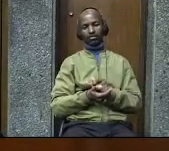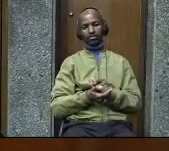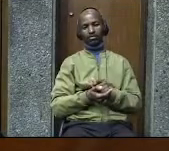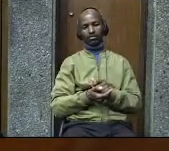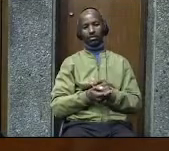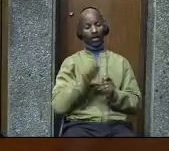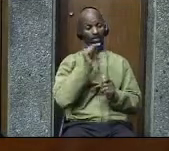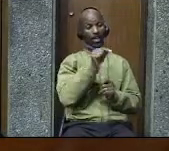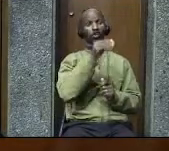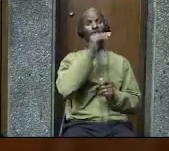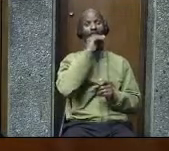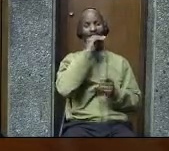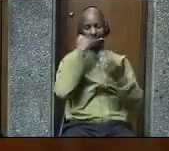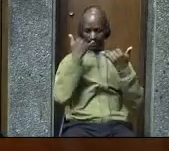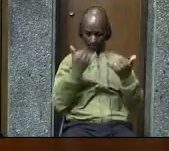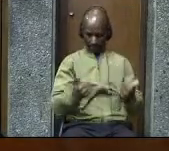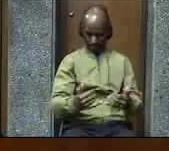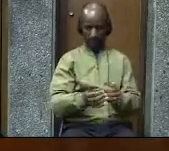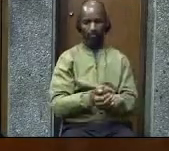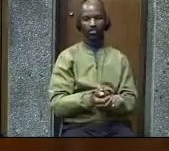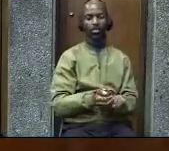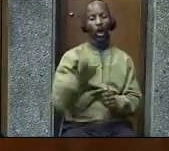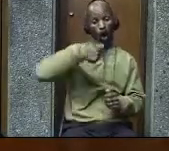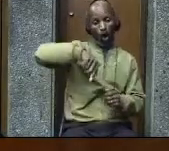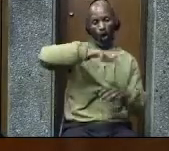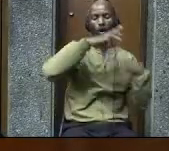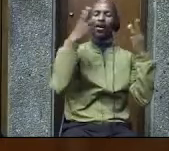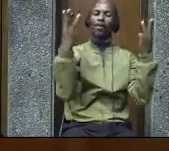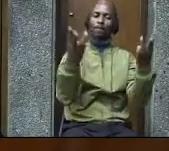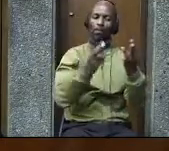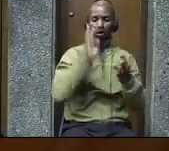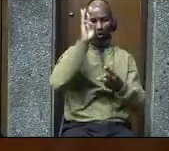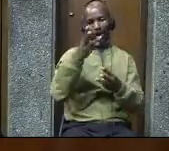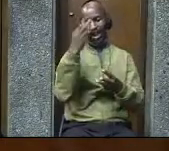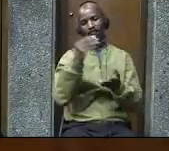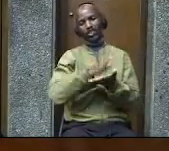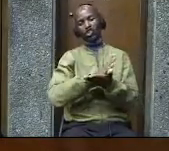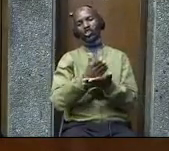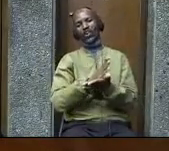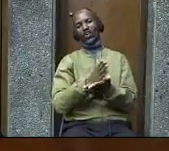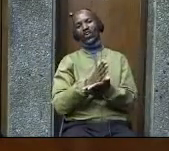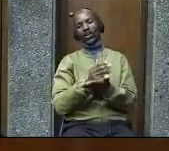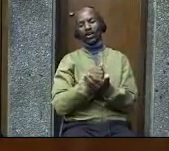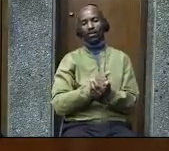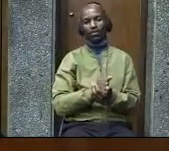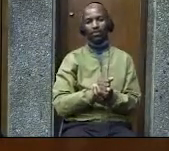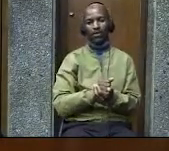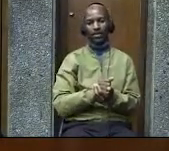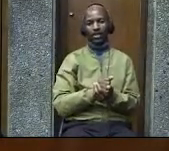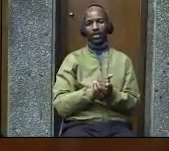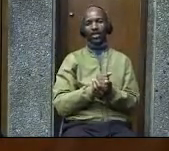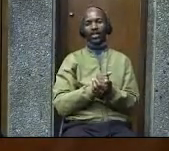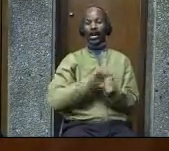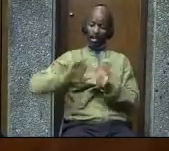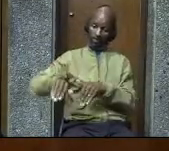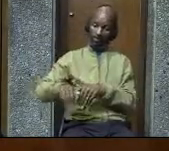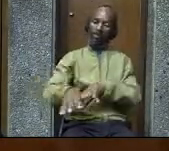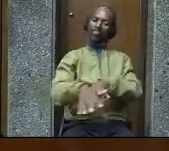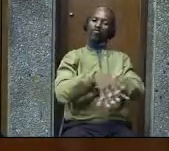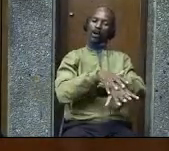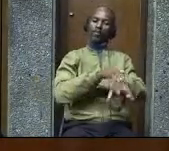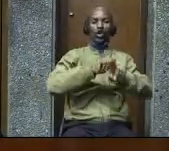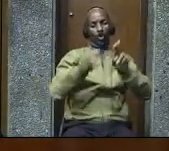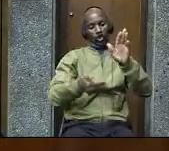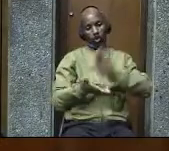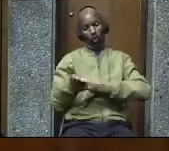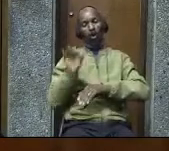In that manner, everybody will have a share. Leave them on the farms so that they don't